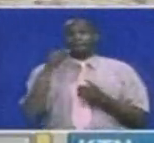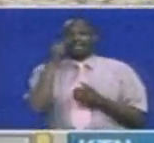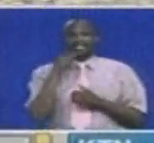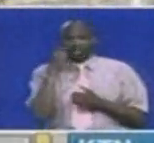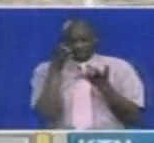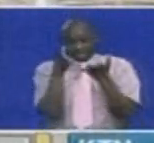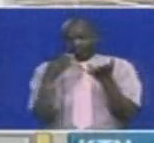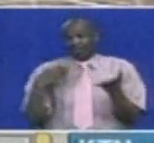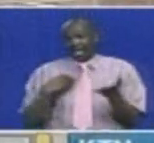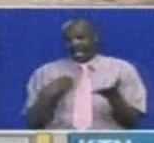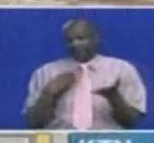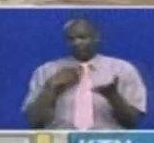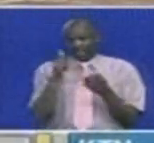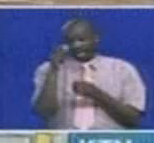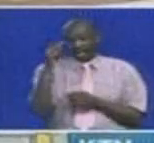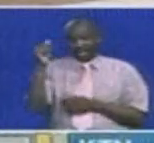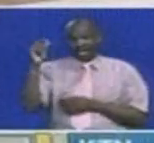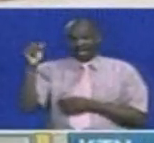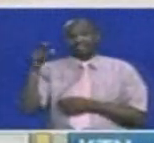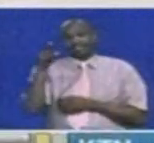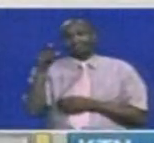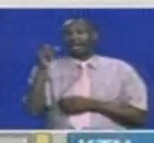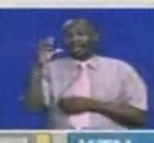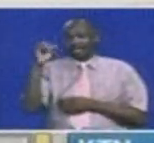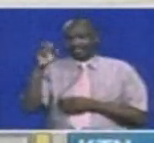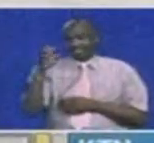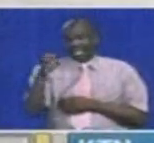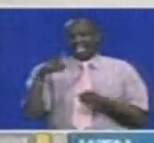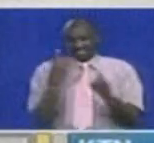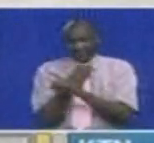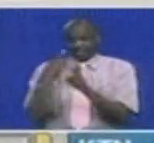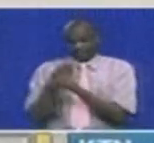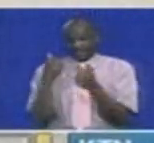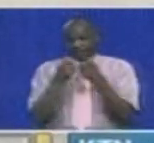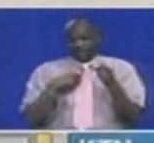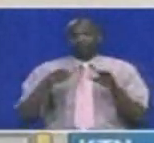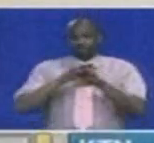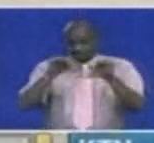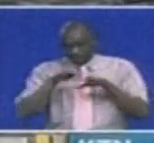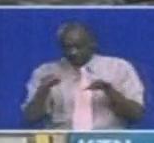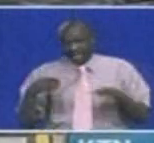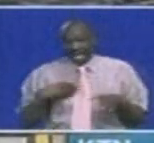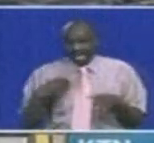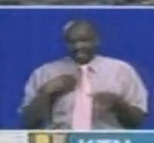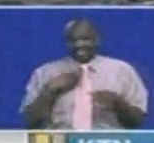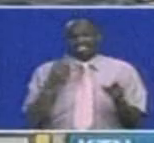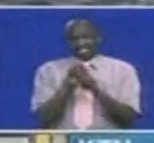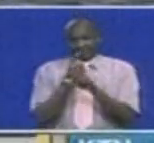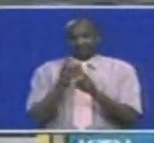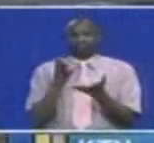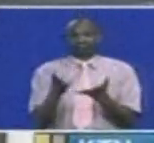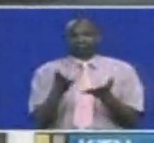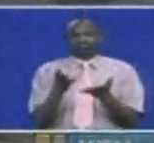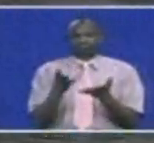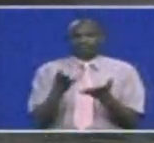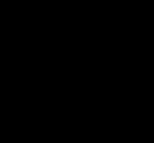up against the Lions of Aberdares on day one. Other games to be contested include swimming and the decathlon. Ferdinand Omondi,